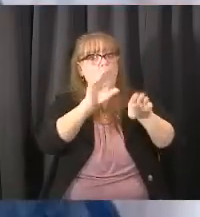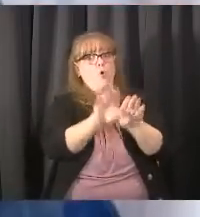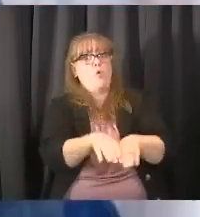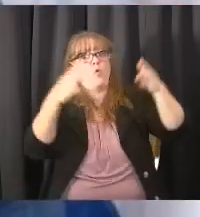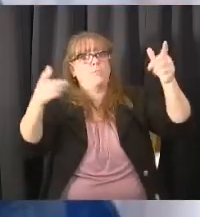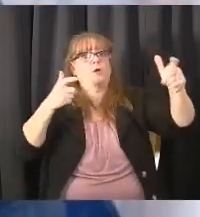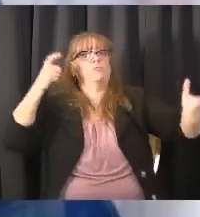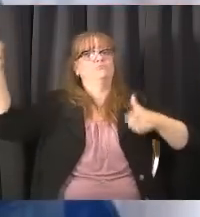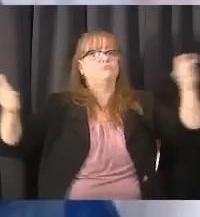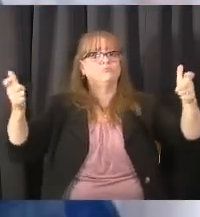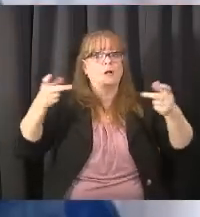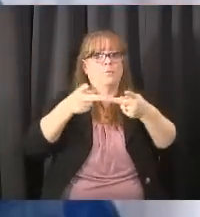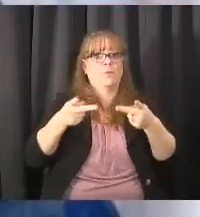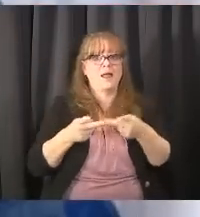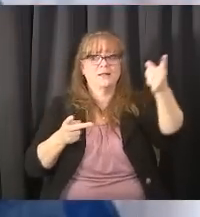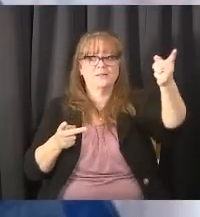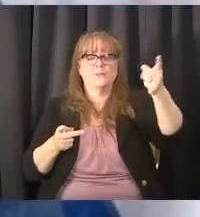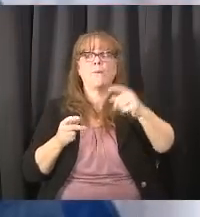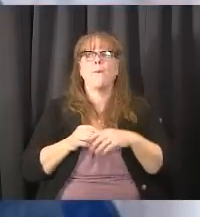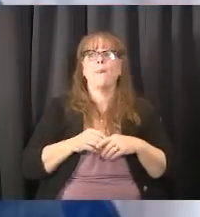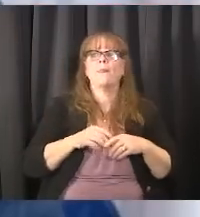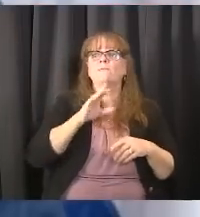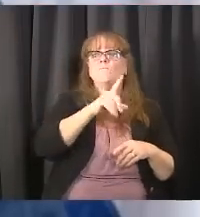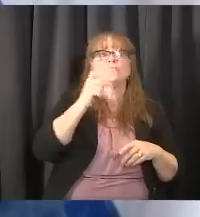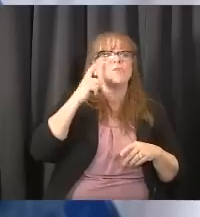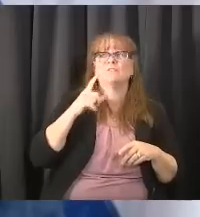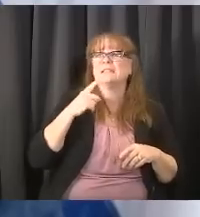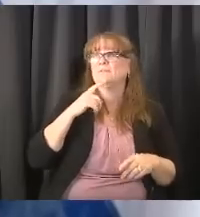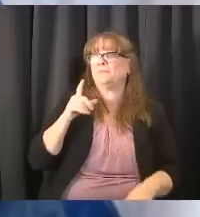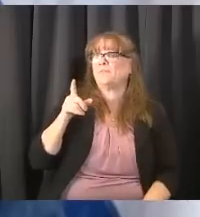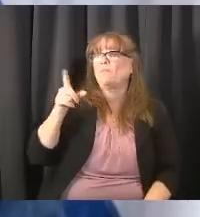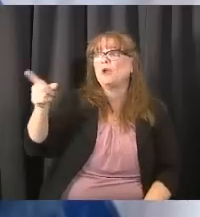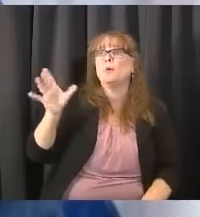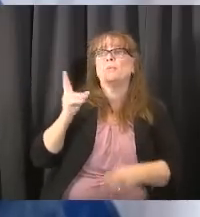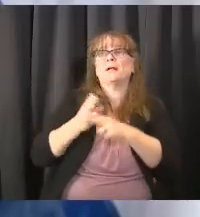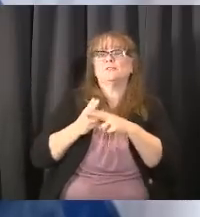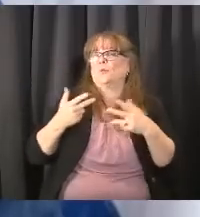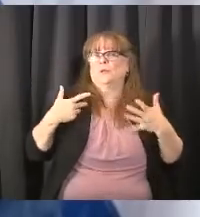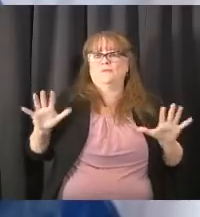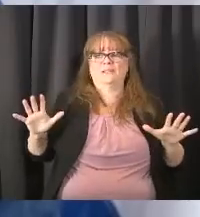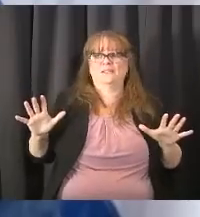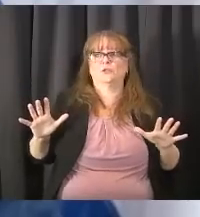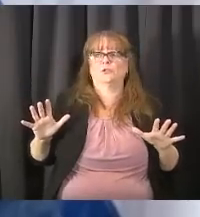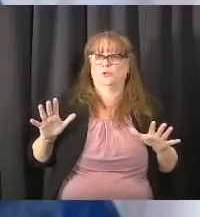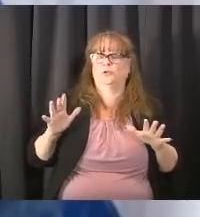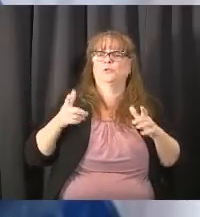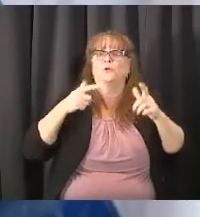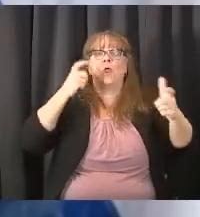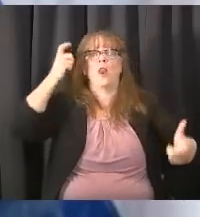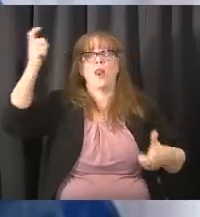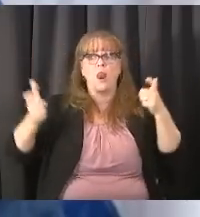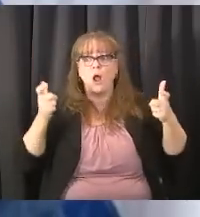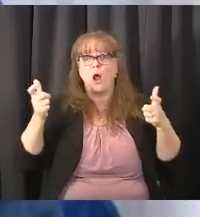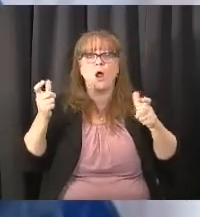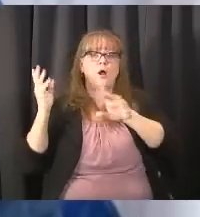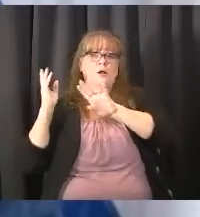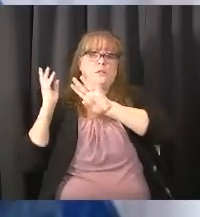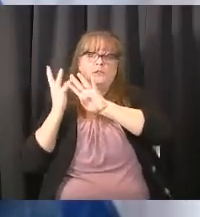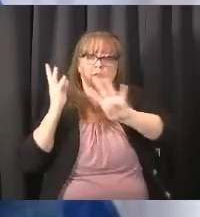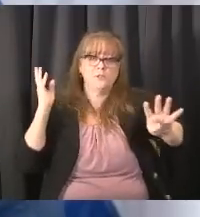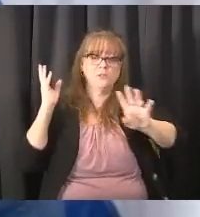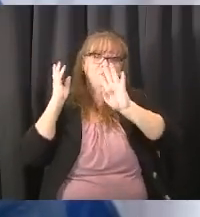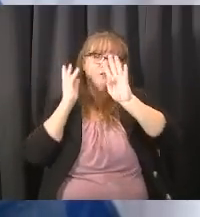large scale vaccination facility that they're doing. But we also know that people who are receiving vaccines